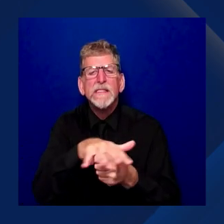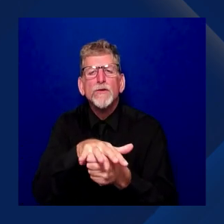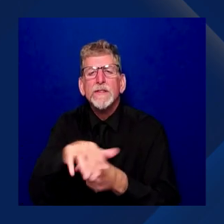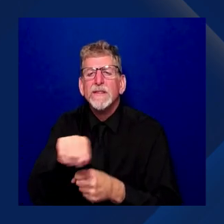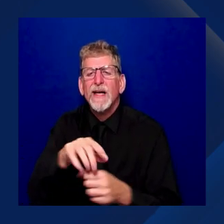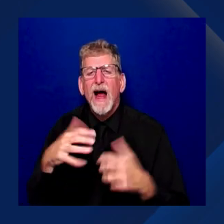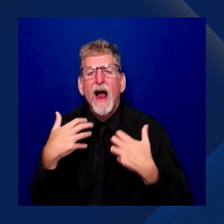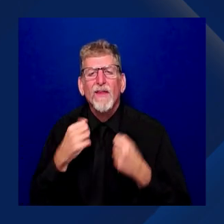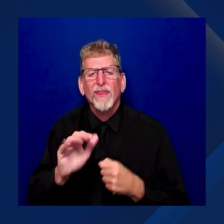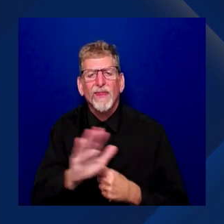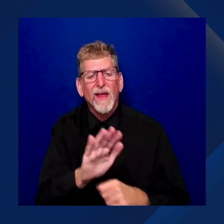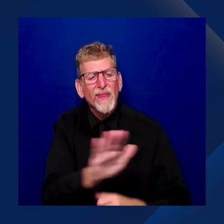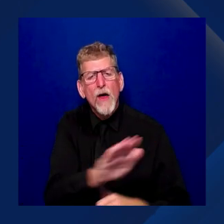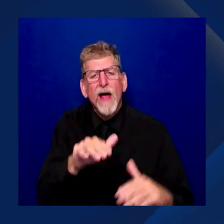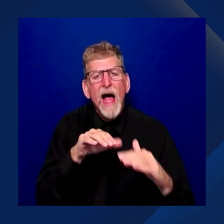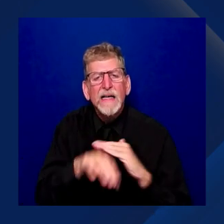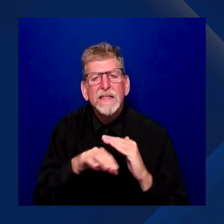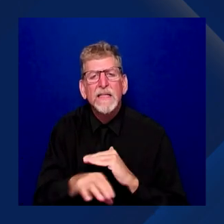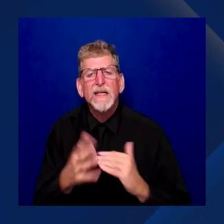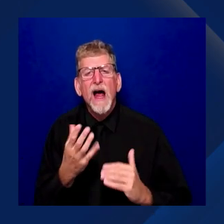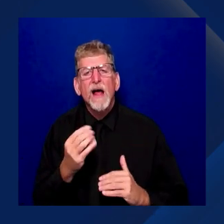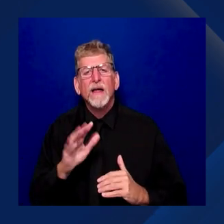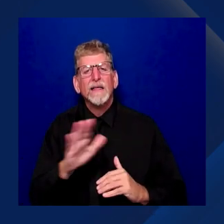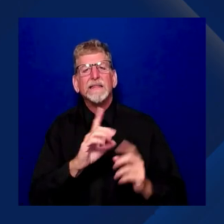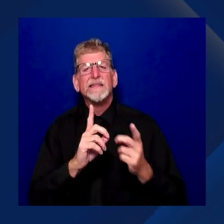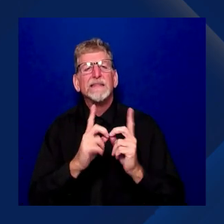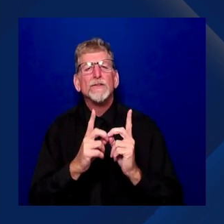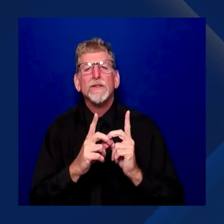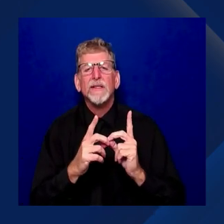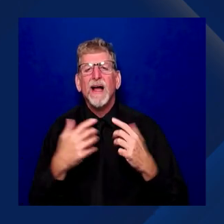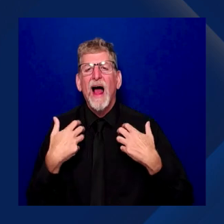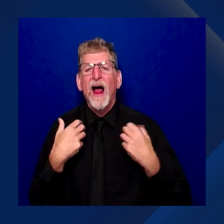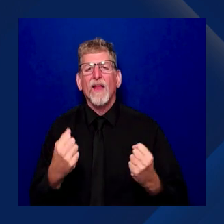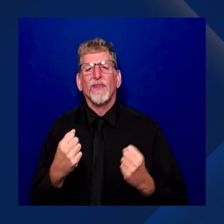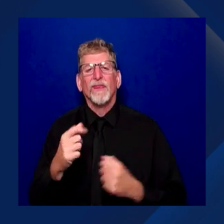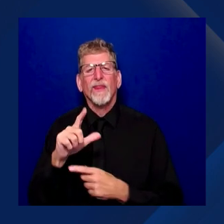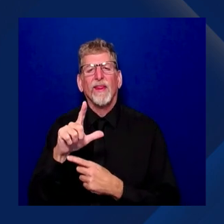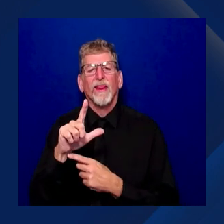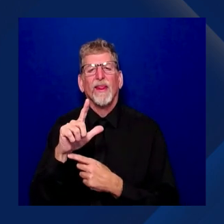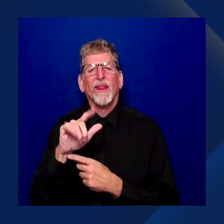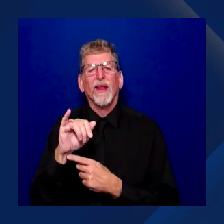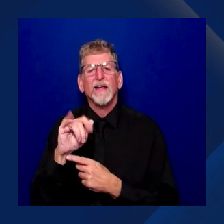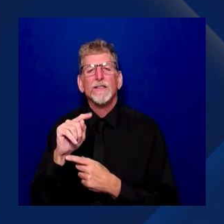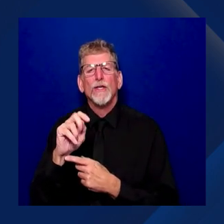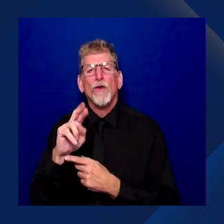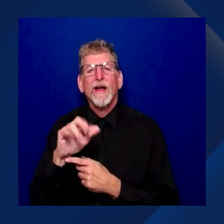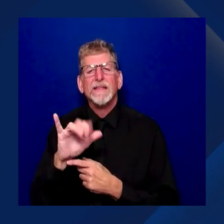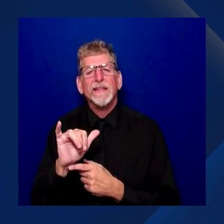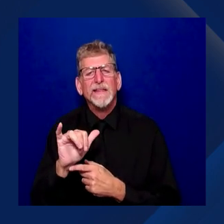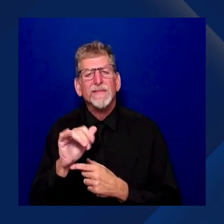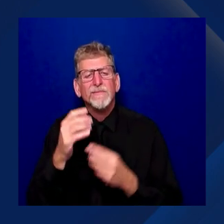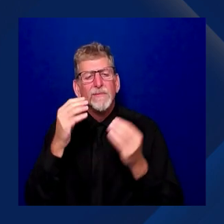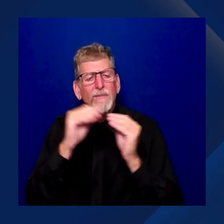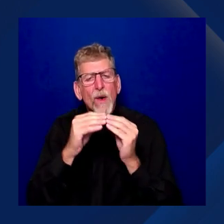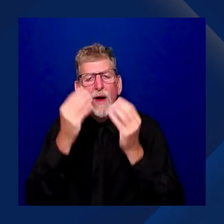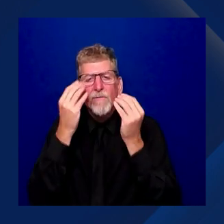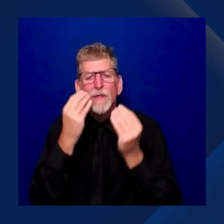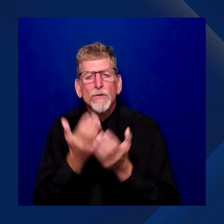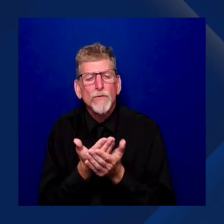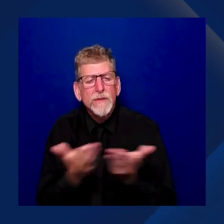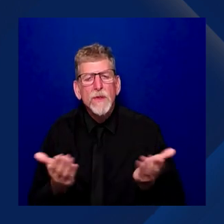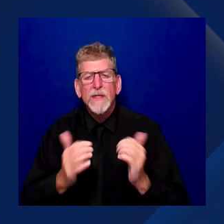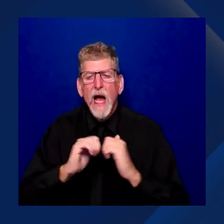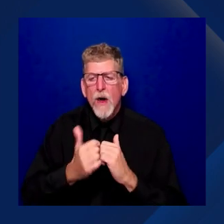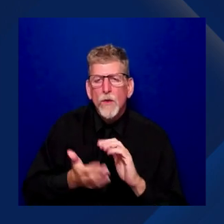We've already heard from Stephanie as well as Vanessa that in rural America, if we do not address the infrastructure,